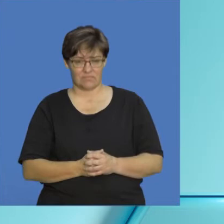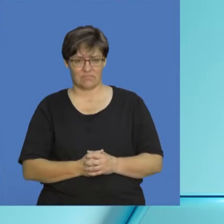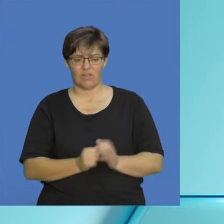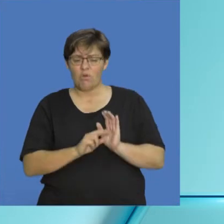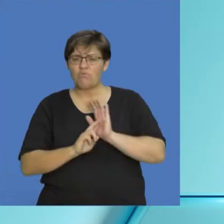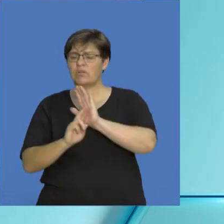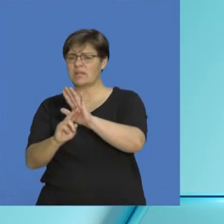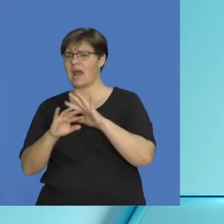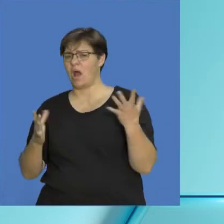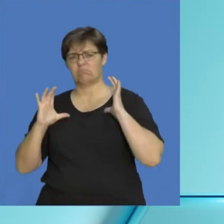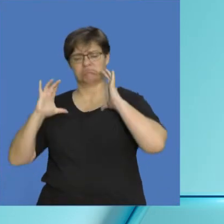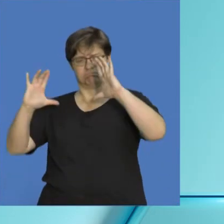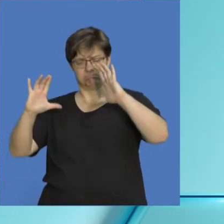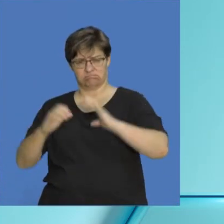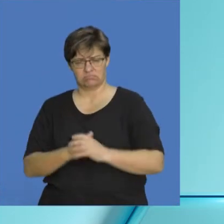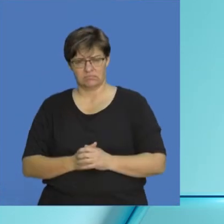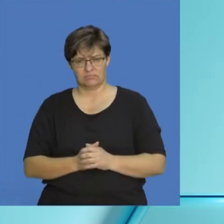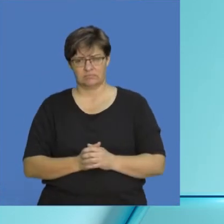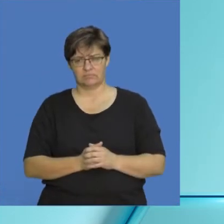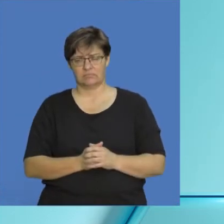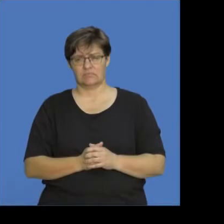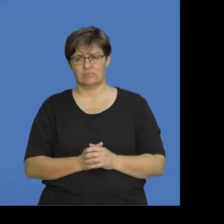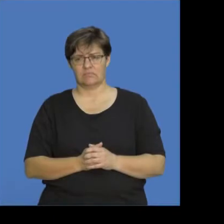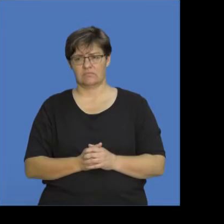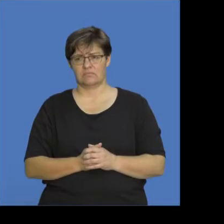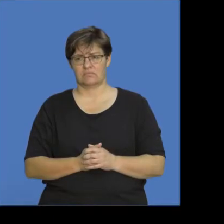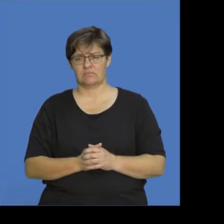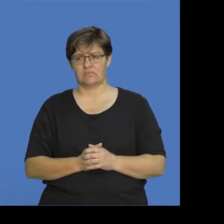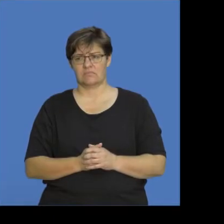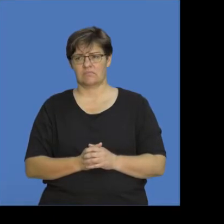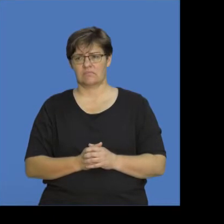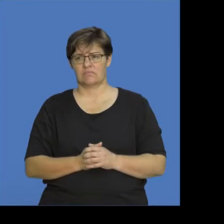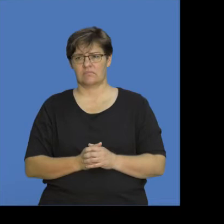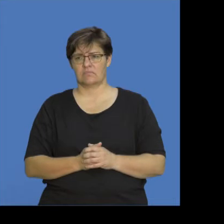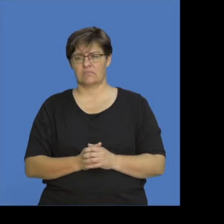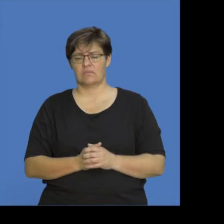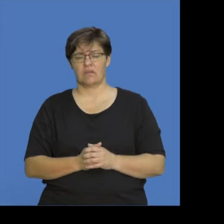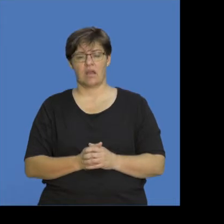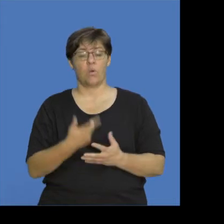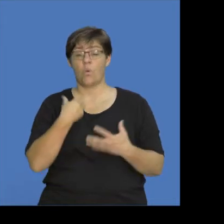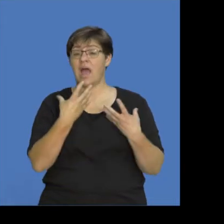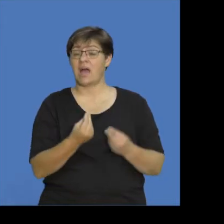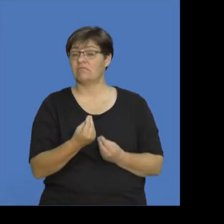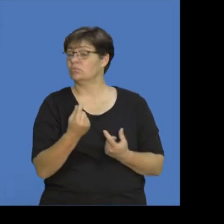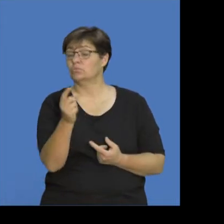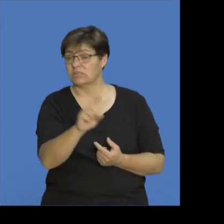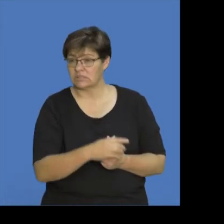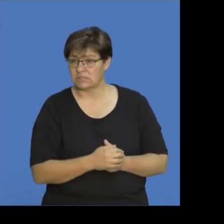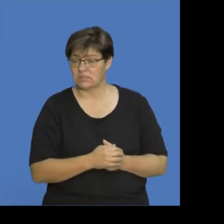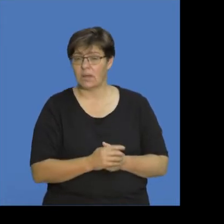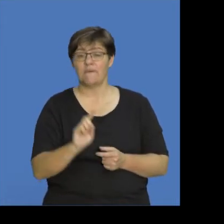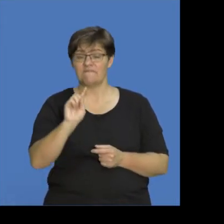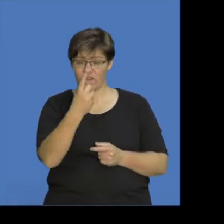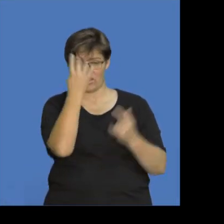do we represent this in a pie chart? So a pie chart, what we have to do is